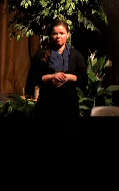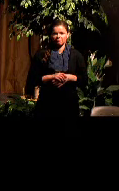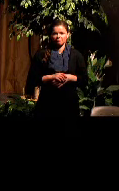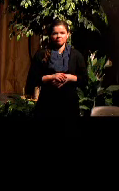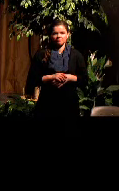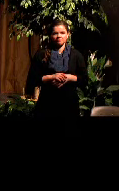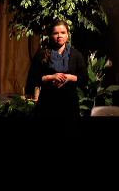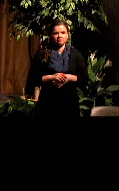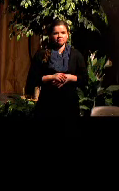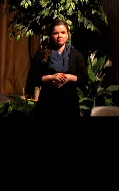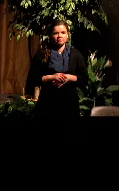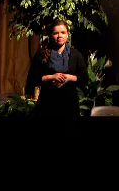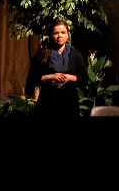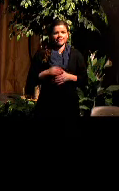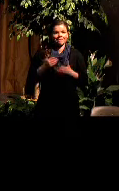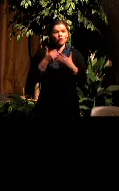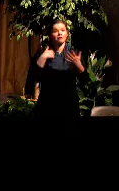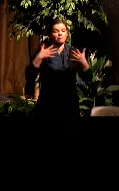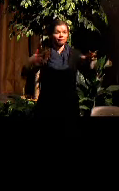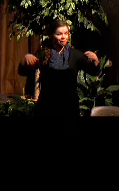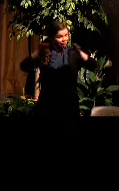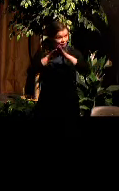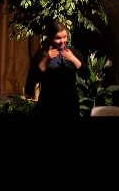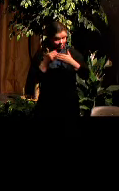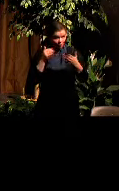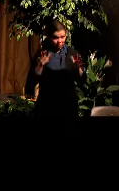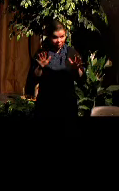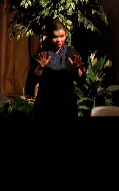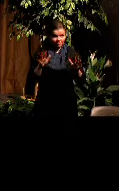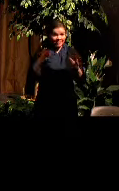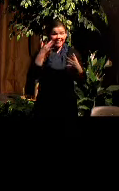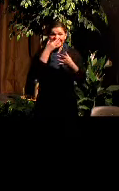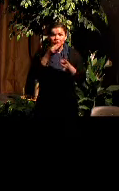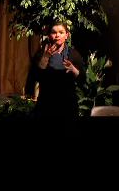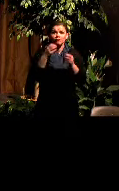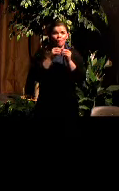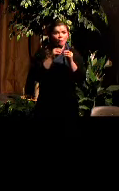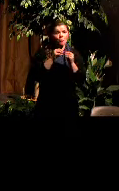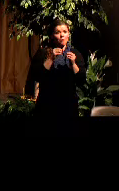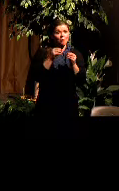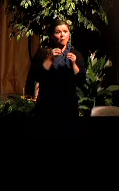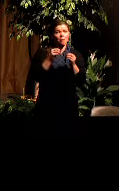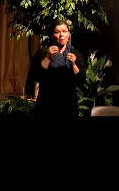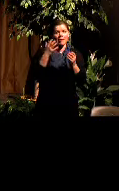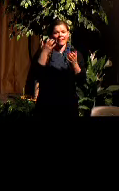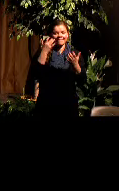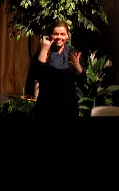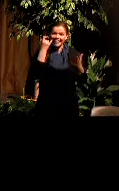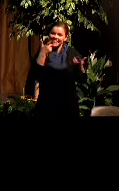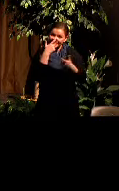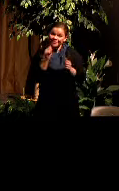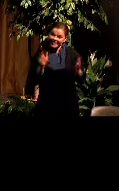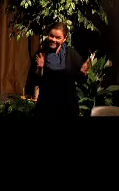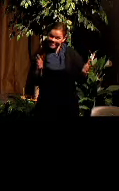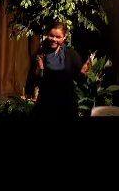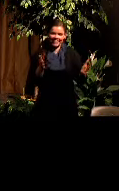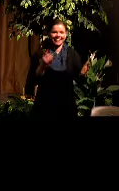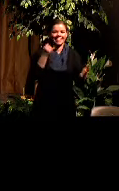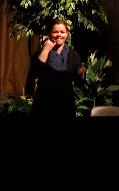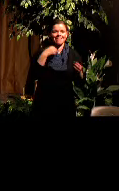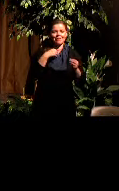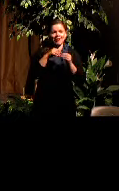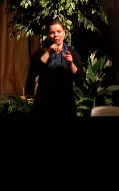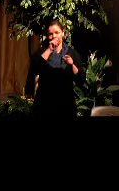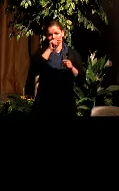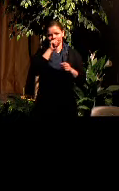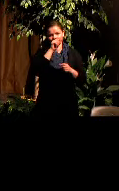Before you leave, I do have, if you're interested, don't take them unless you're interested, but I brought State of the Birds reports. I don't know if I have enough for everybody, but if you'd